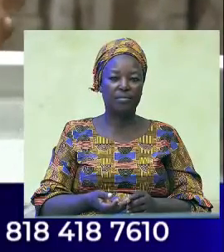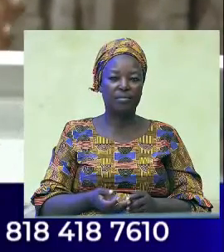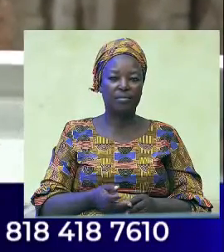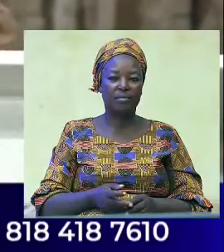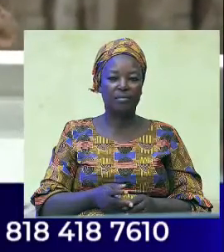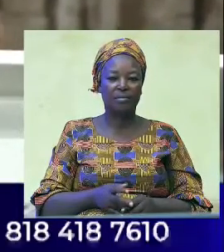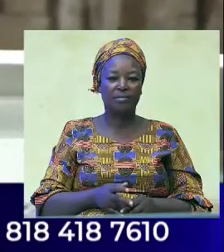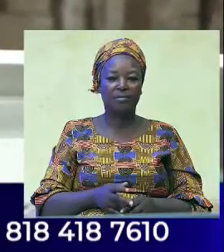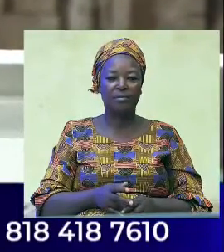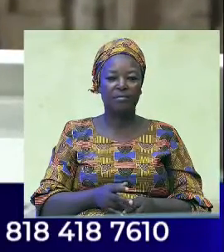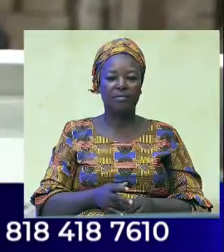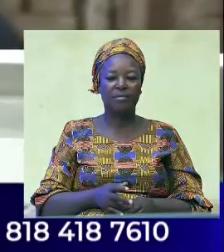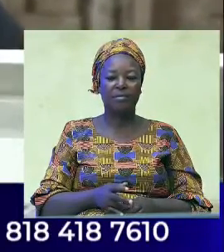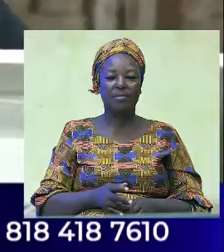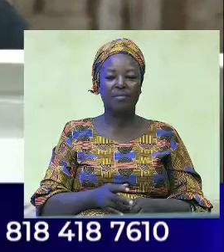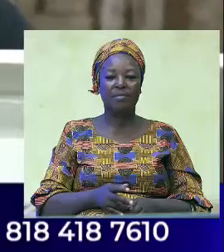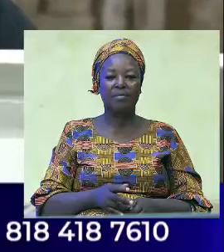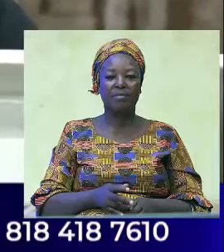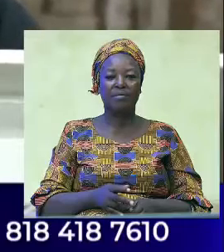Onyoma mere mumma.